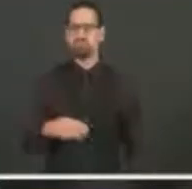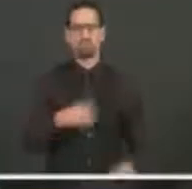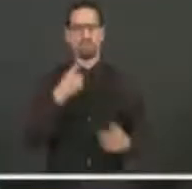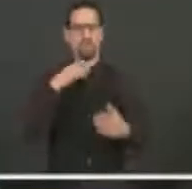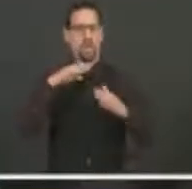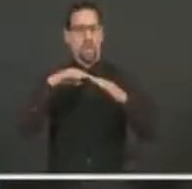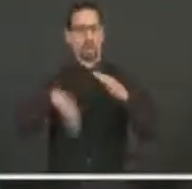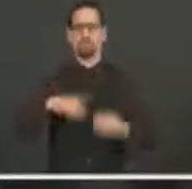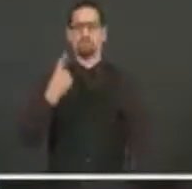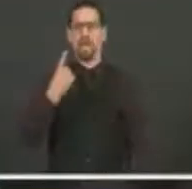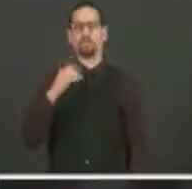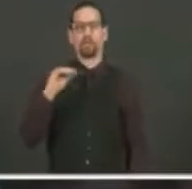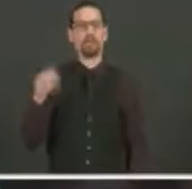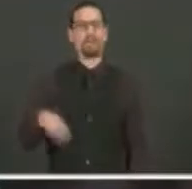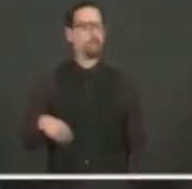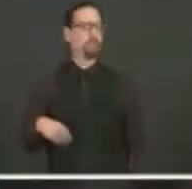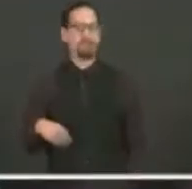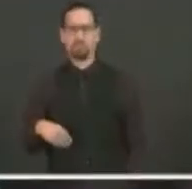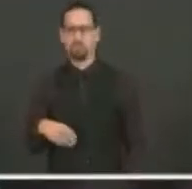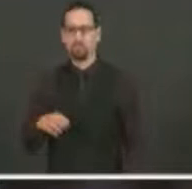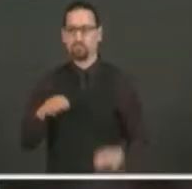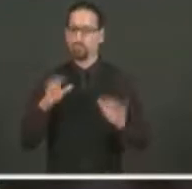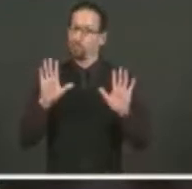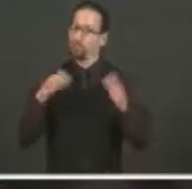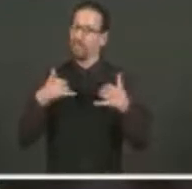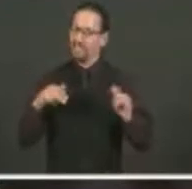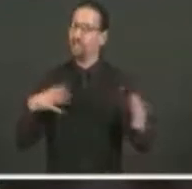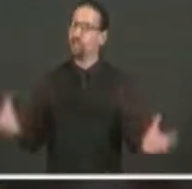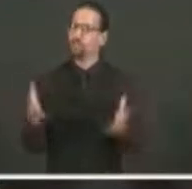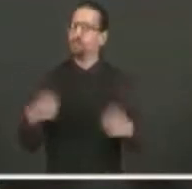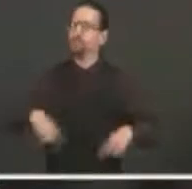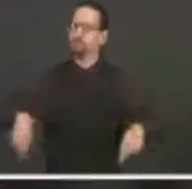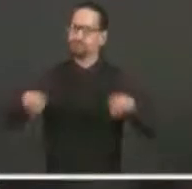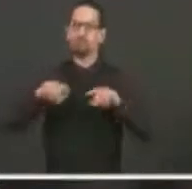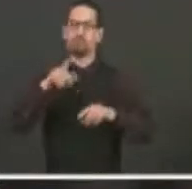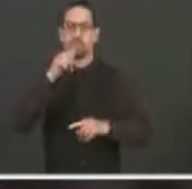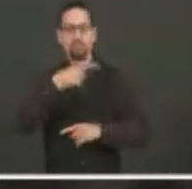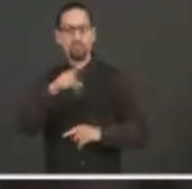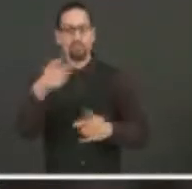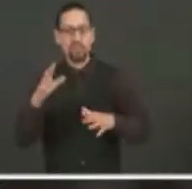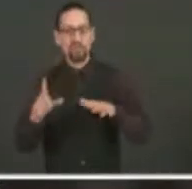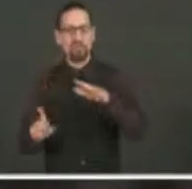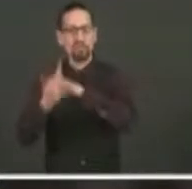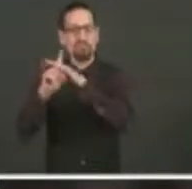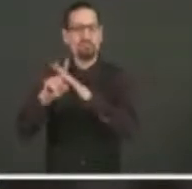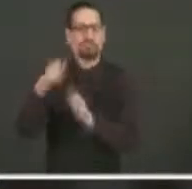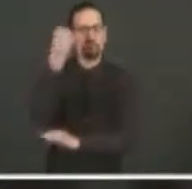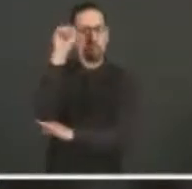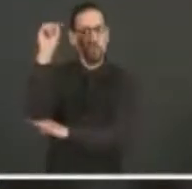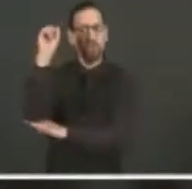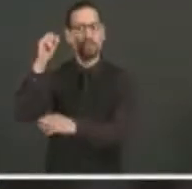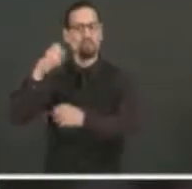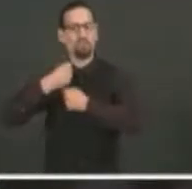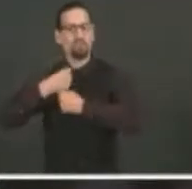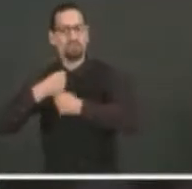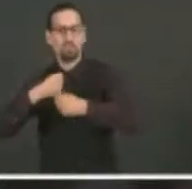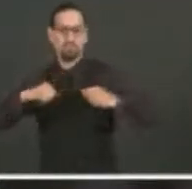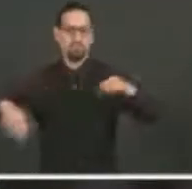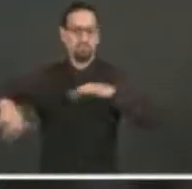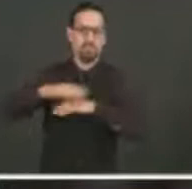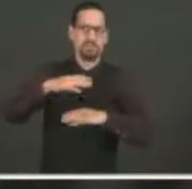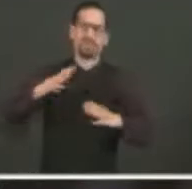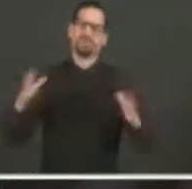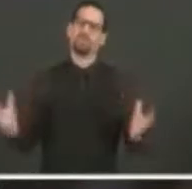We continue to encourage as many people who have attended protests, so I'm glad that you did as